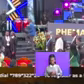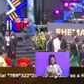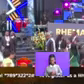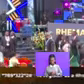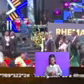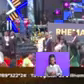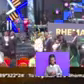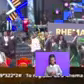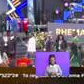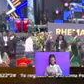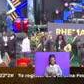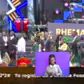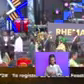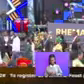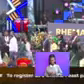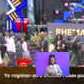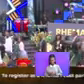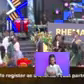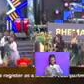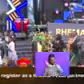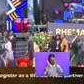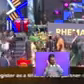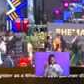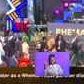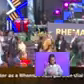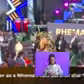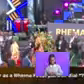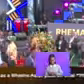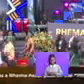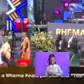God can you come uh Bishop